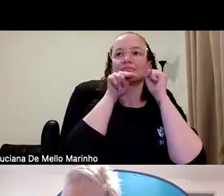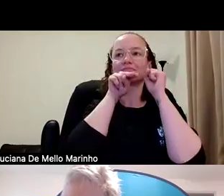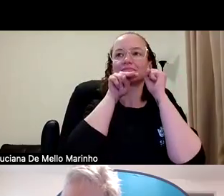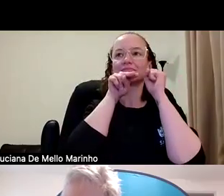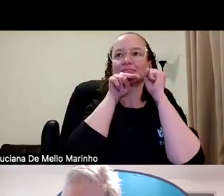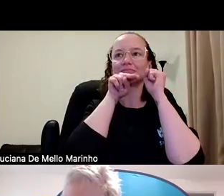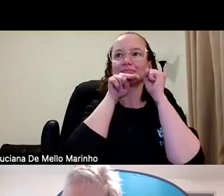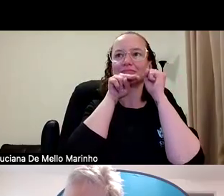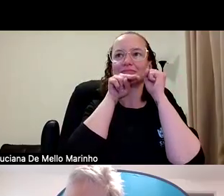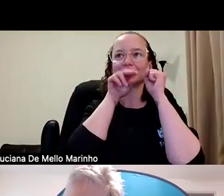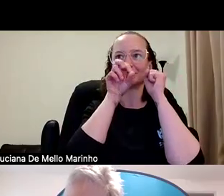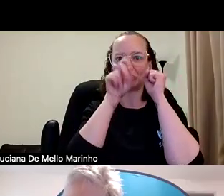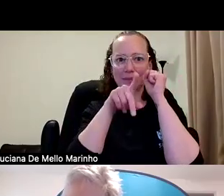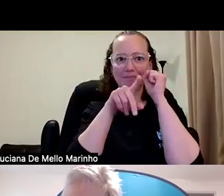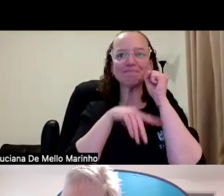Closest to the tongue.